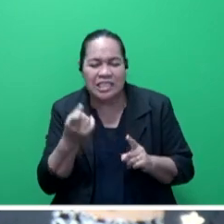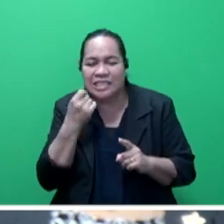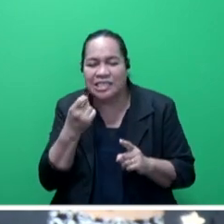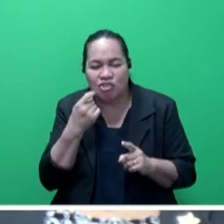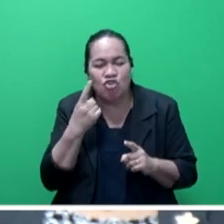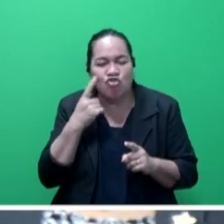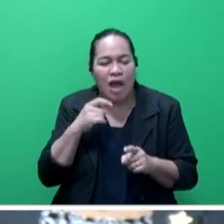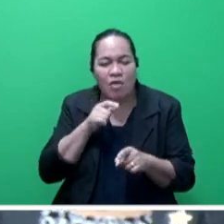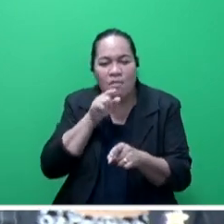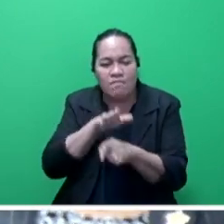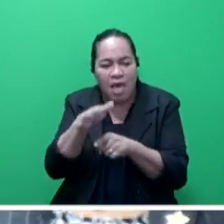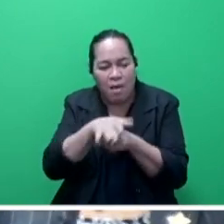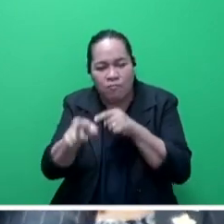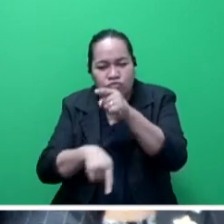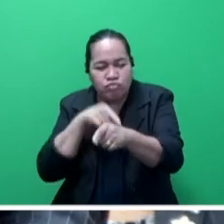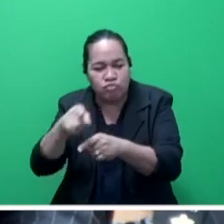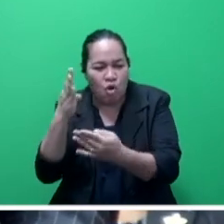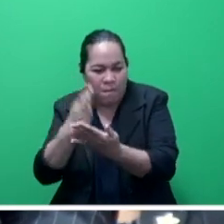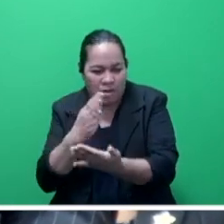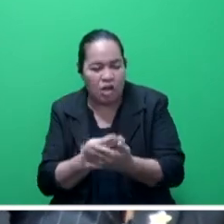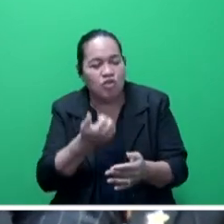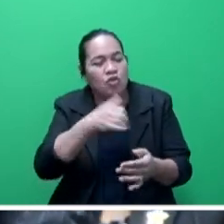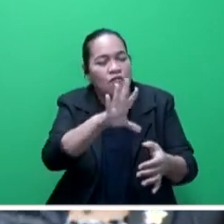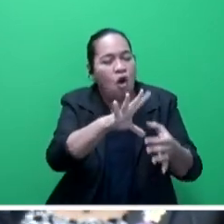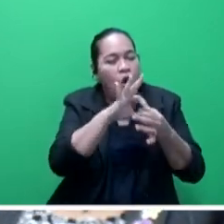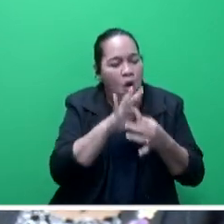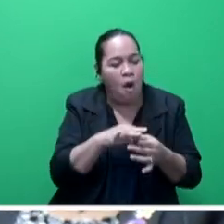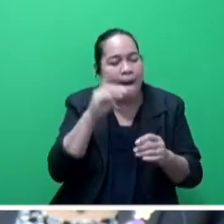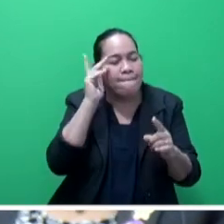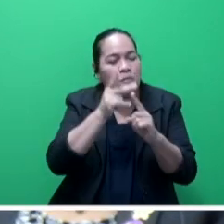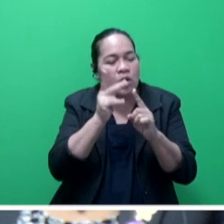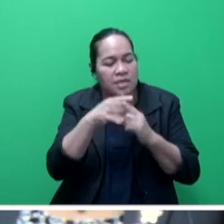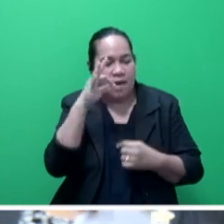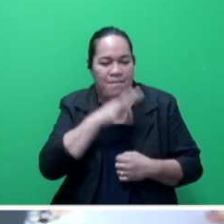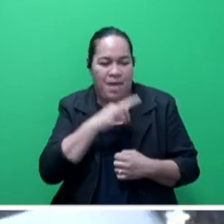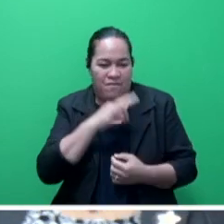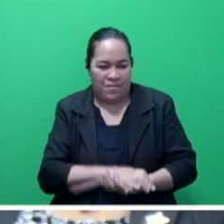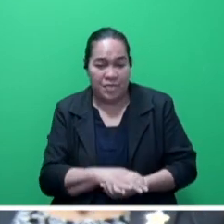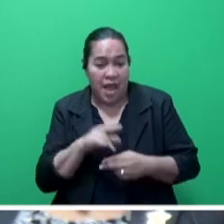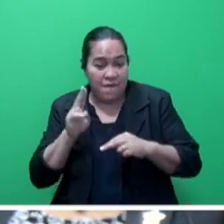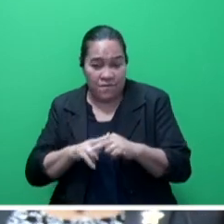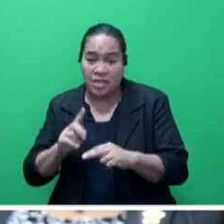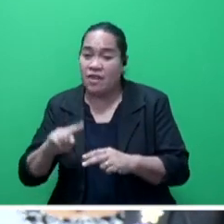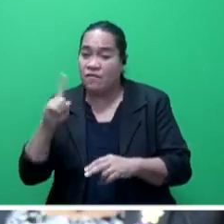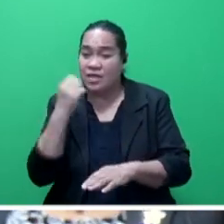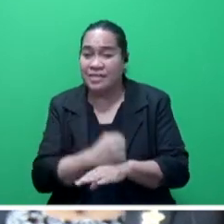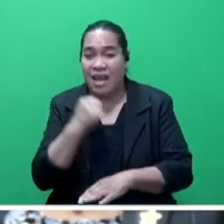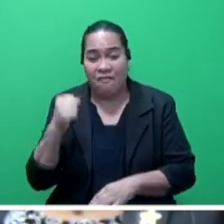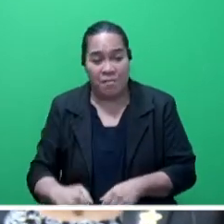discredit the budget and use it for their own political benefit, sir. The Fiji First